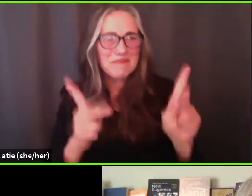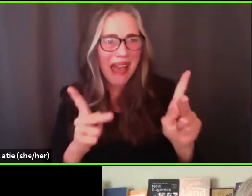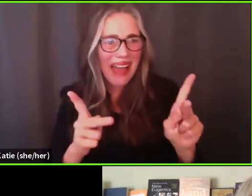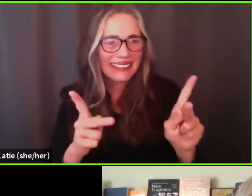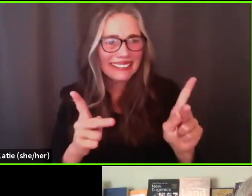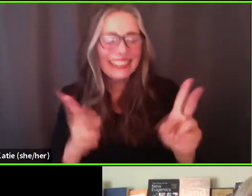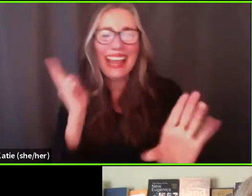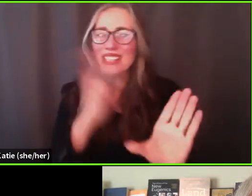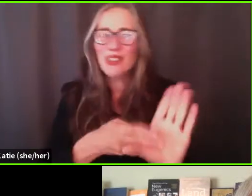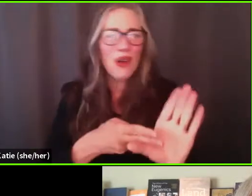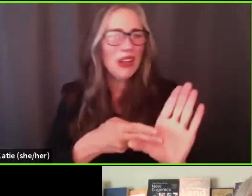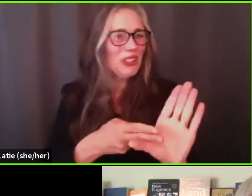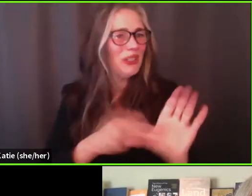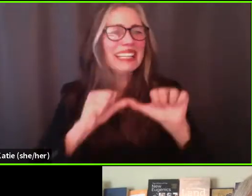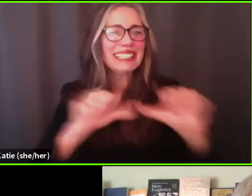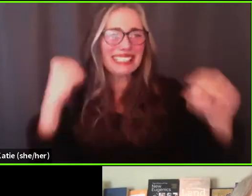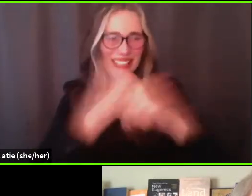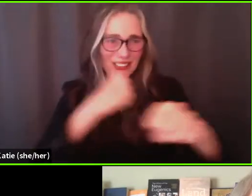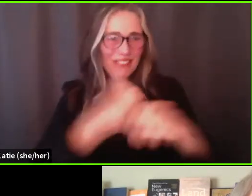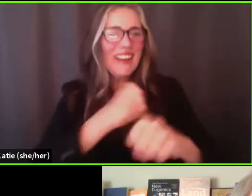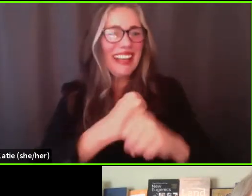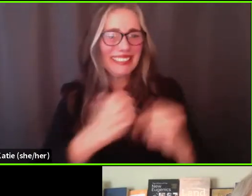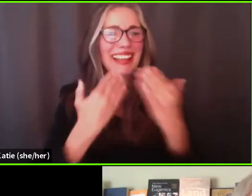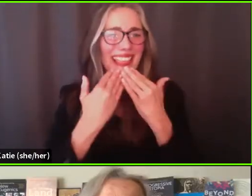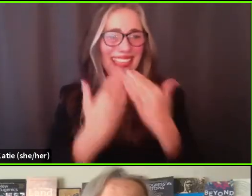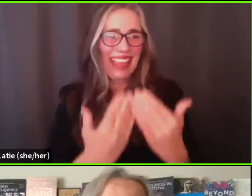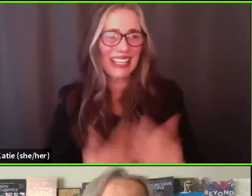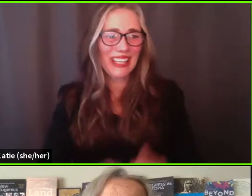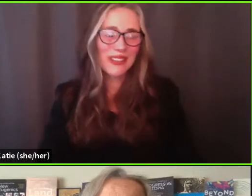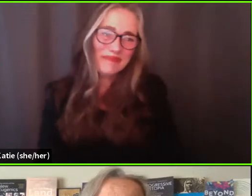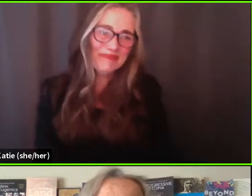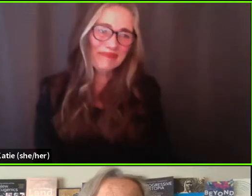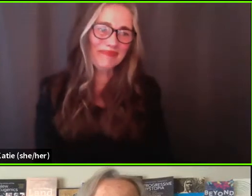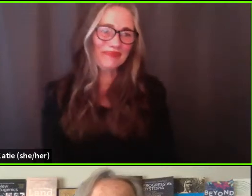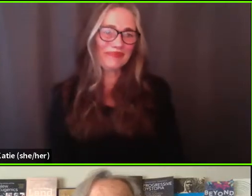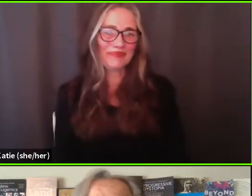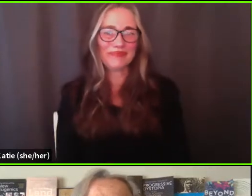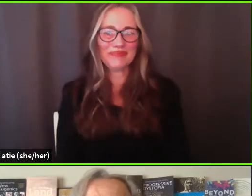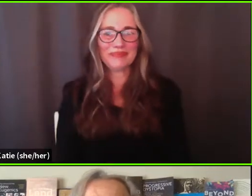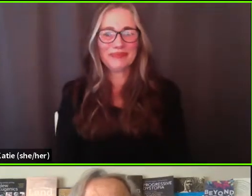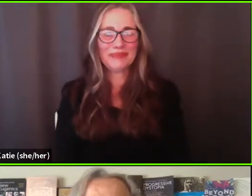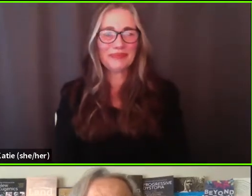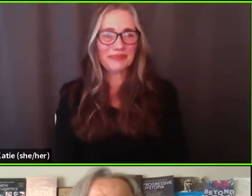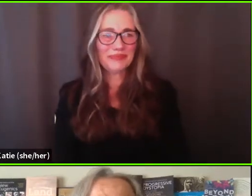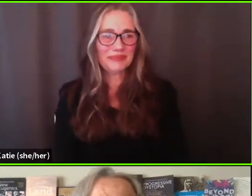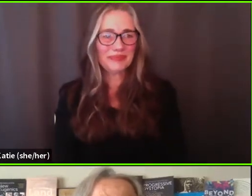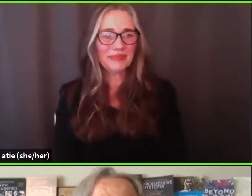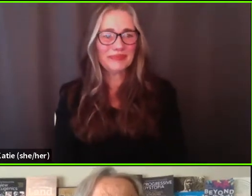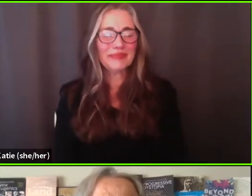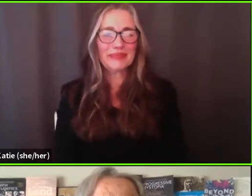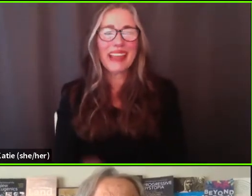you thank you so much cynthia thank you and thank you teresa